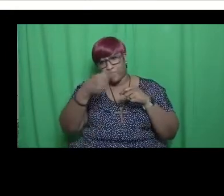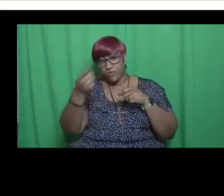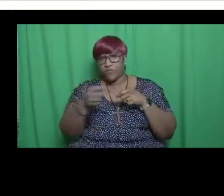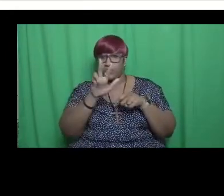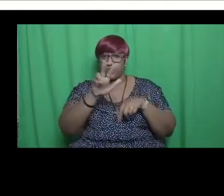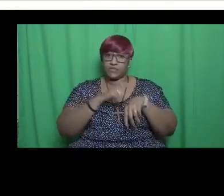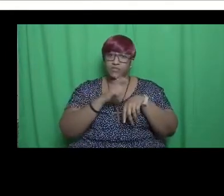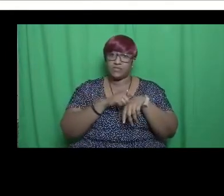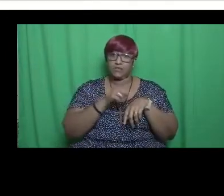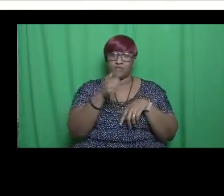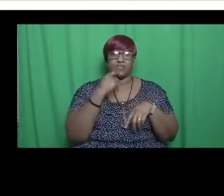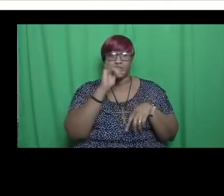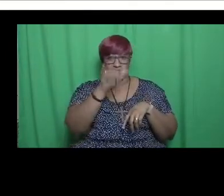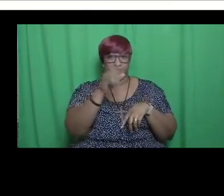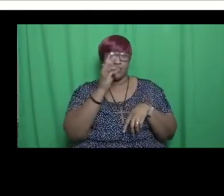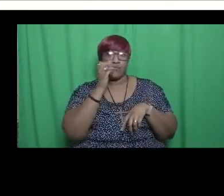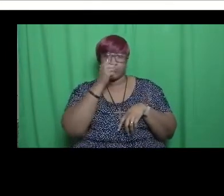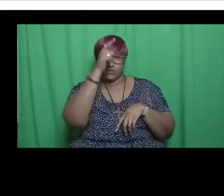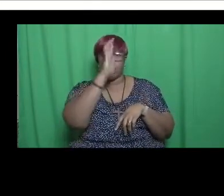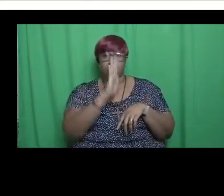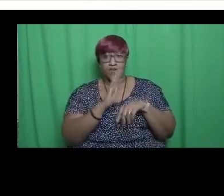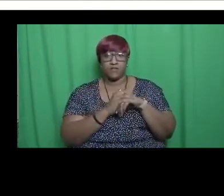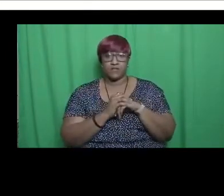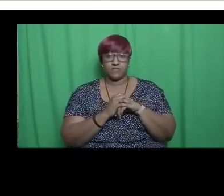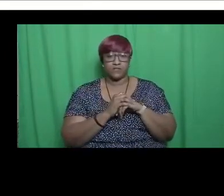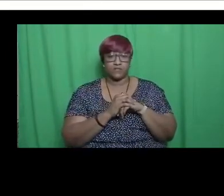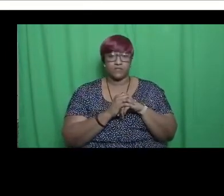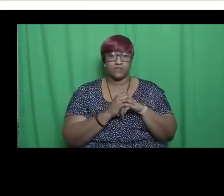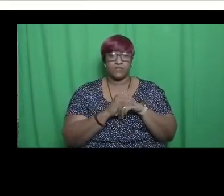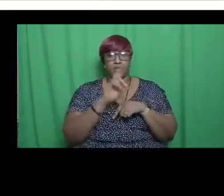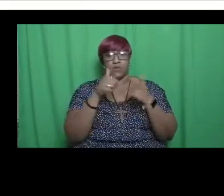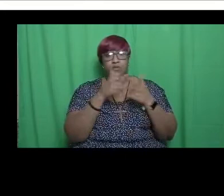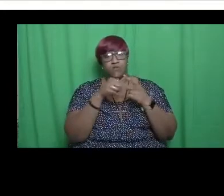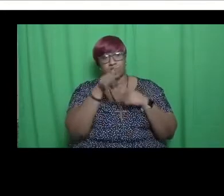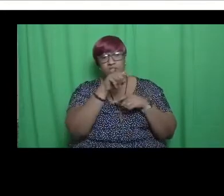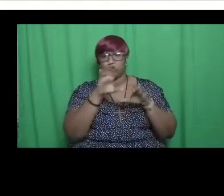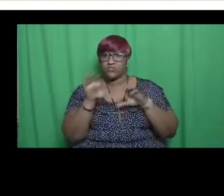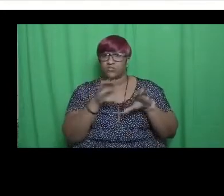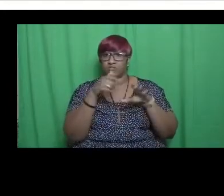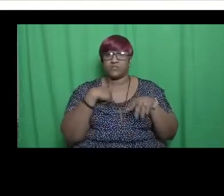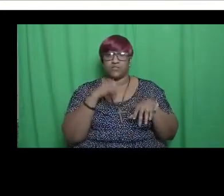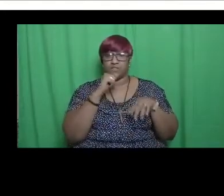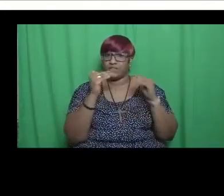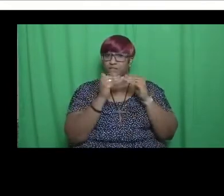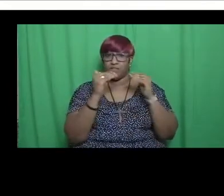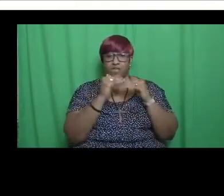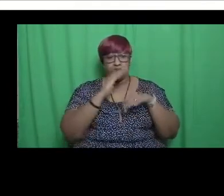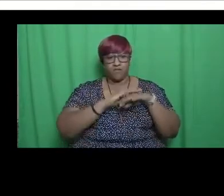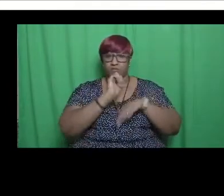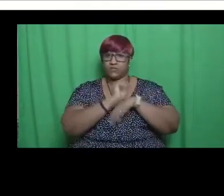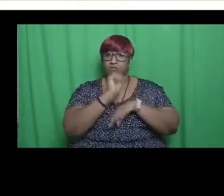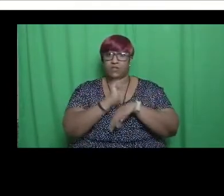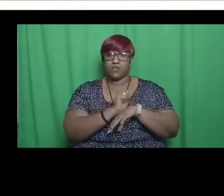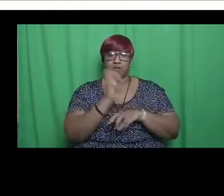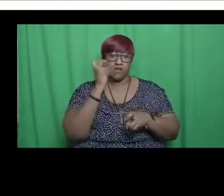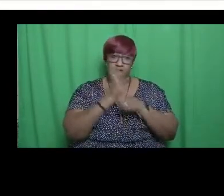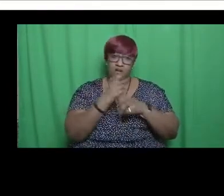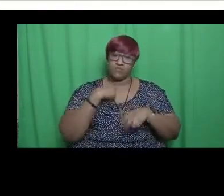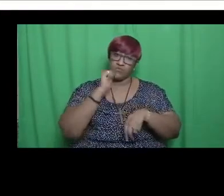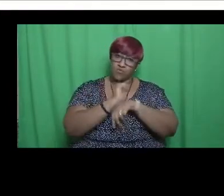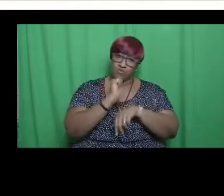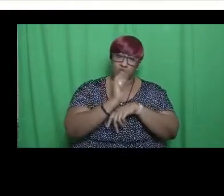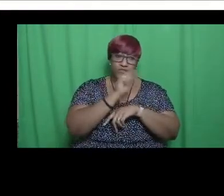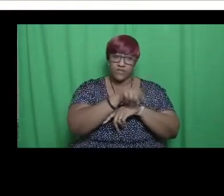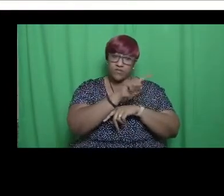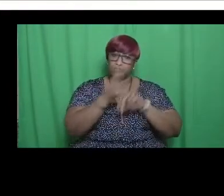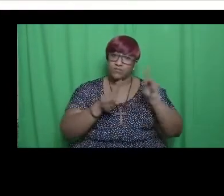walked away, you say, that was God. When they treated me so unfairly on that job, hard as I worked for those